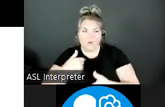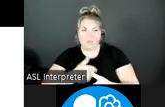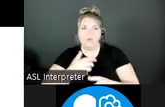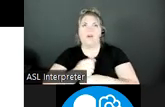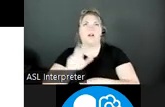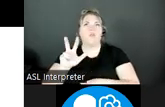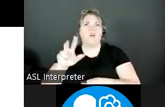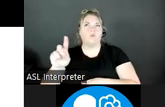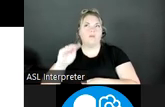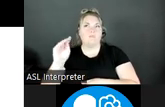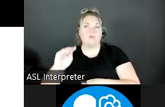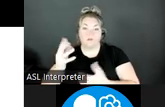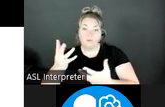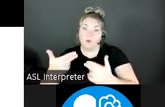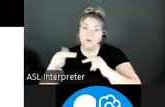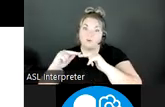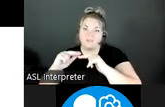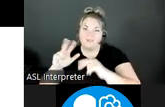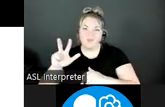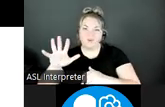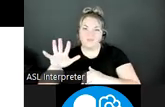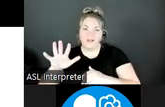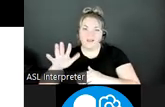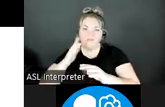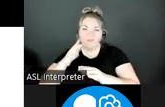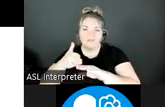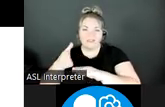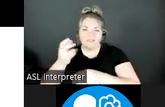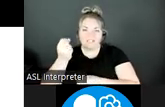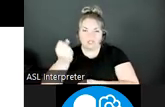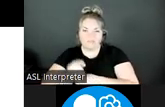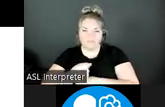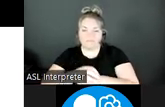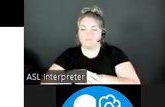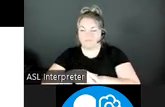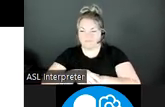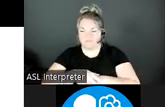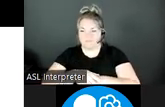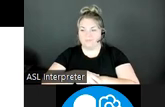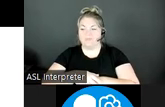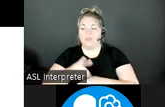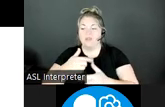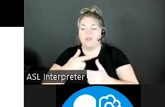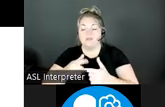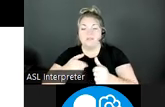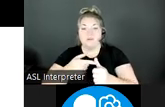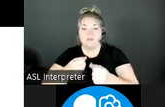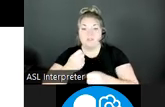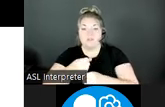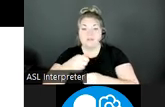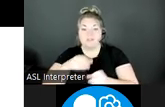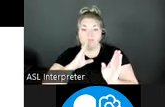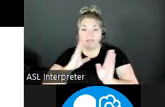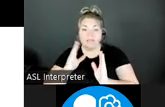31%. We'd like to increase it to 35 over the next year. And then in the first year of this plan, each